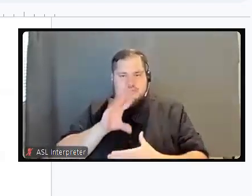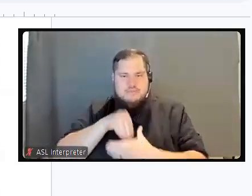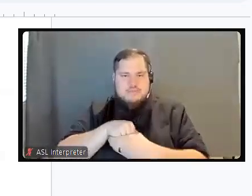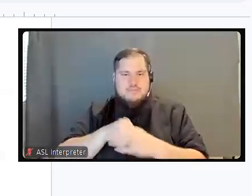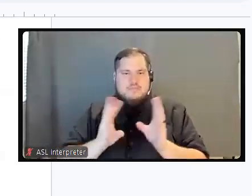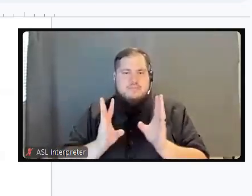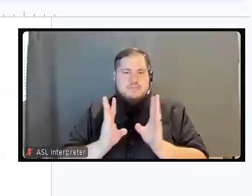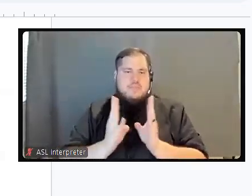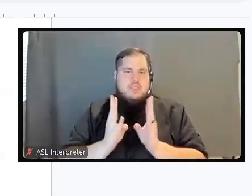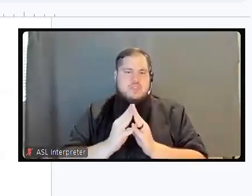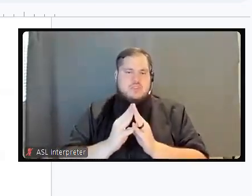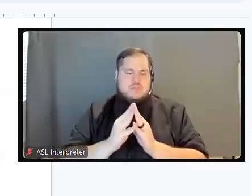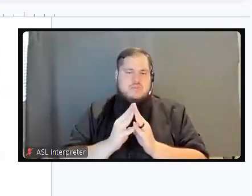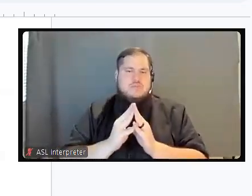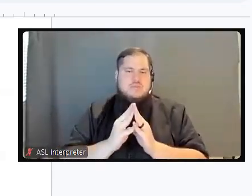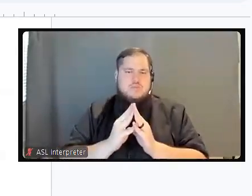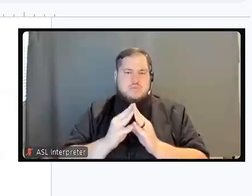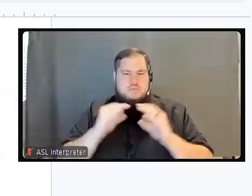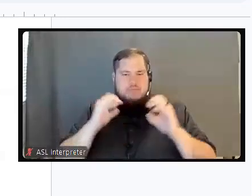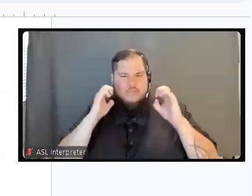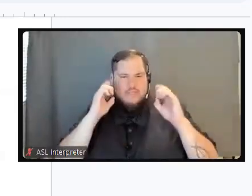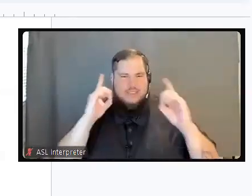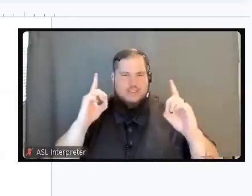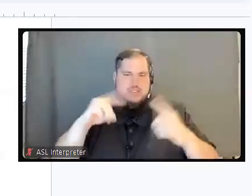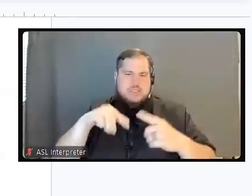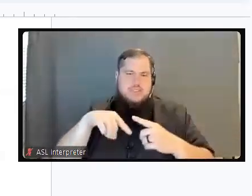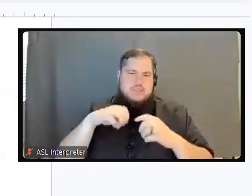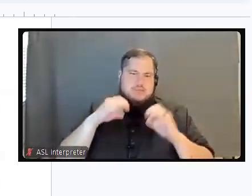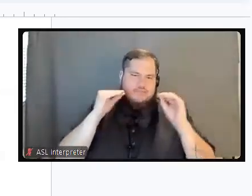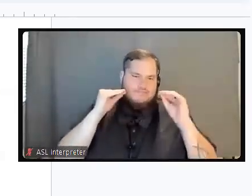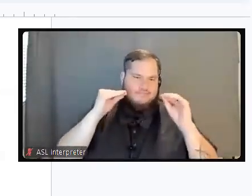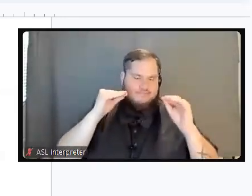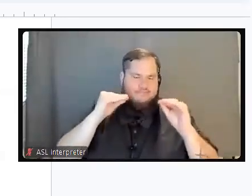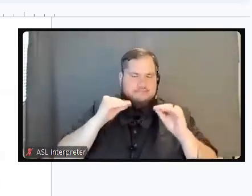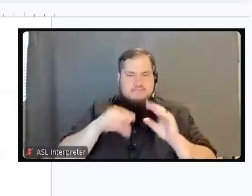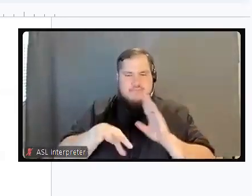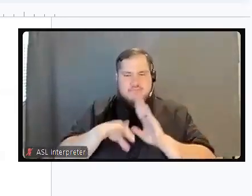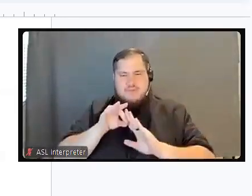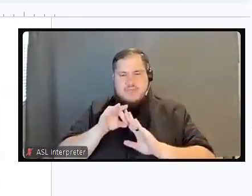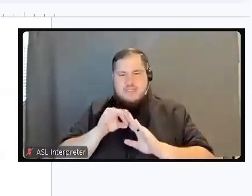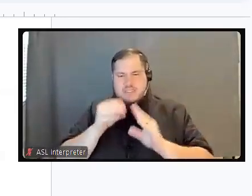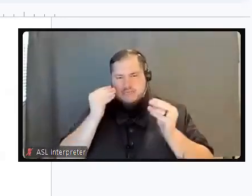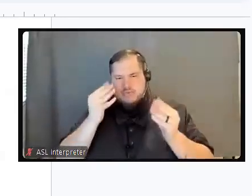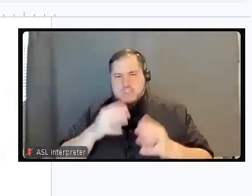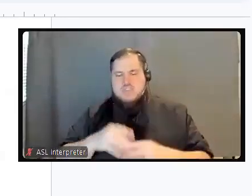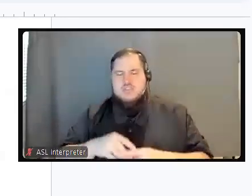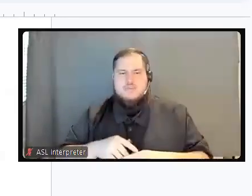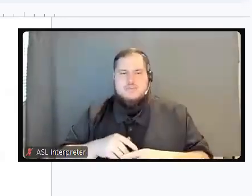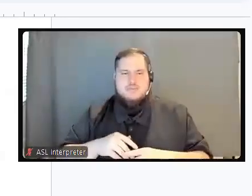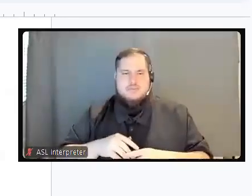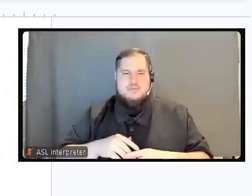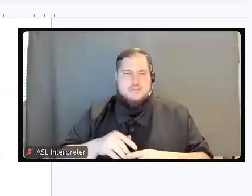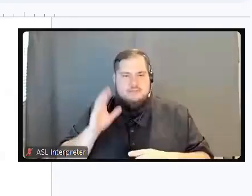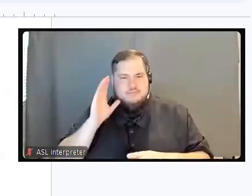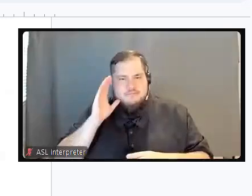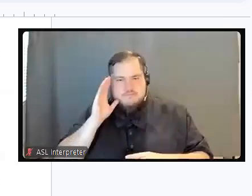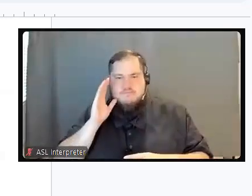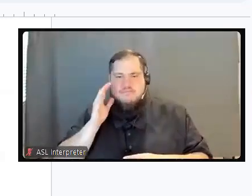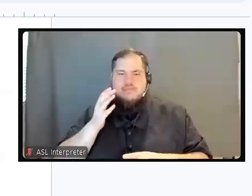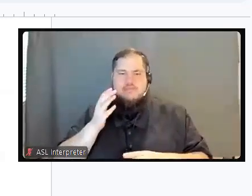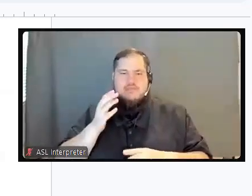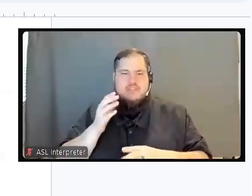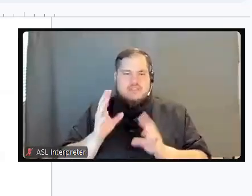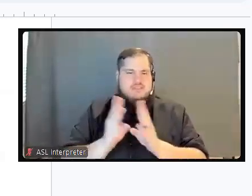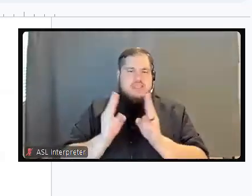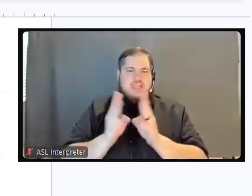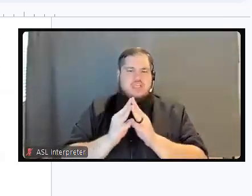sessions to educate, to find out information, listening sessions, as soon as